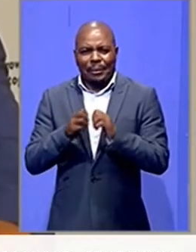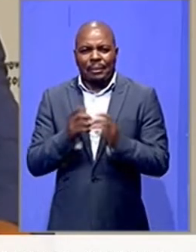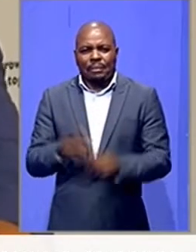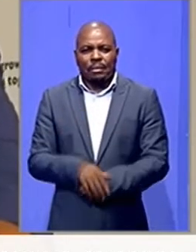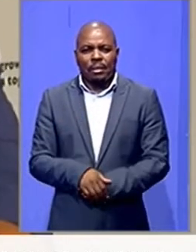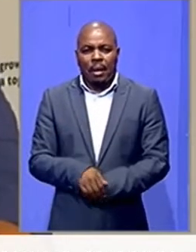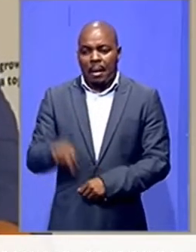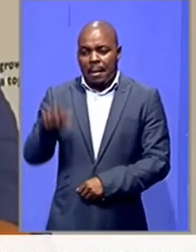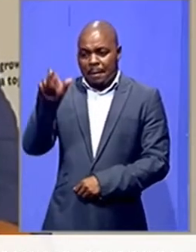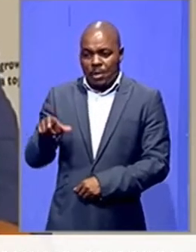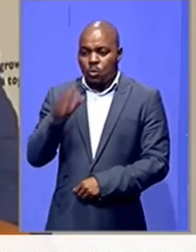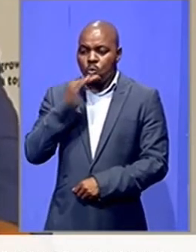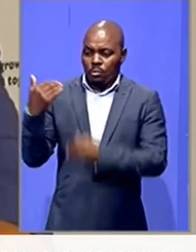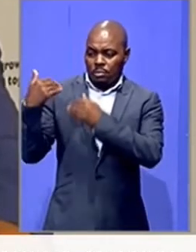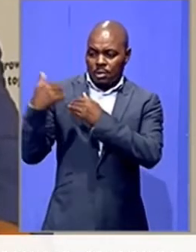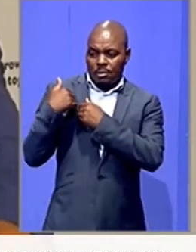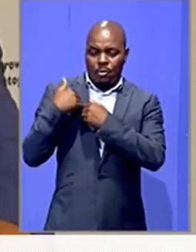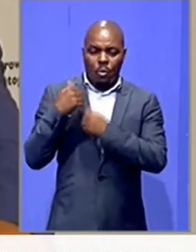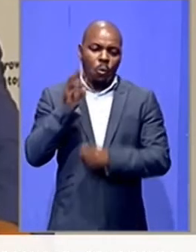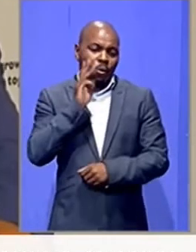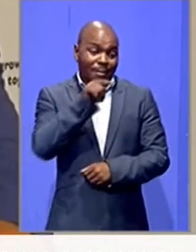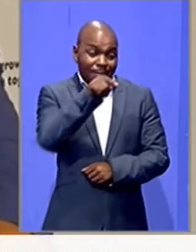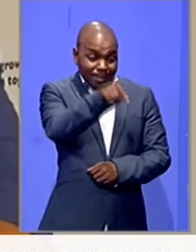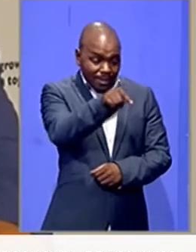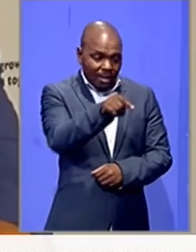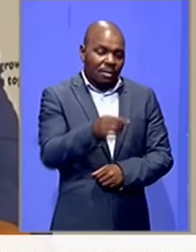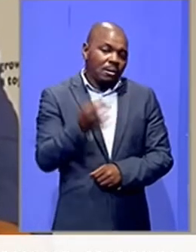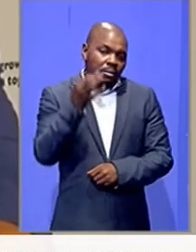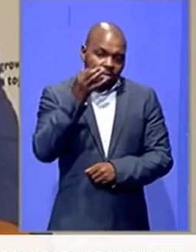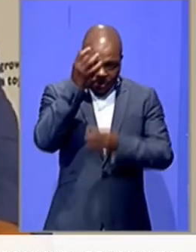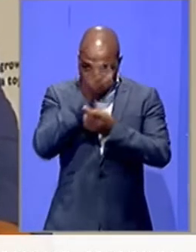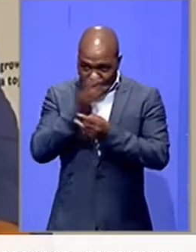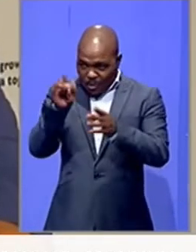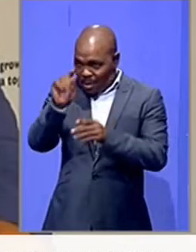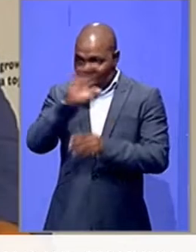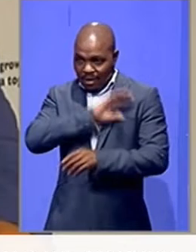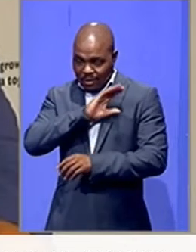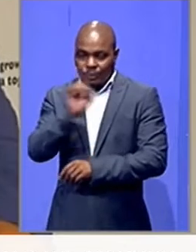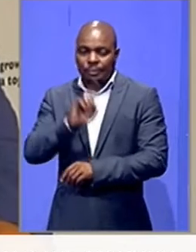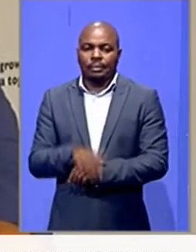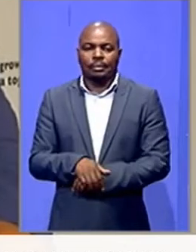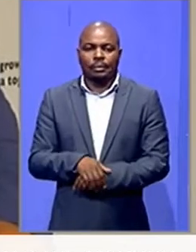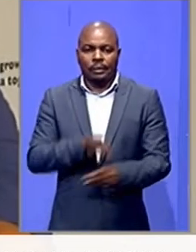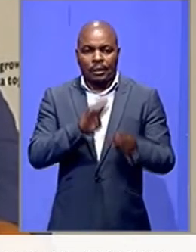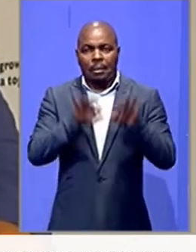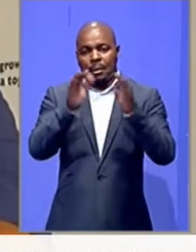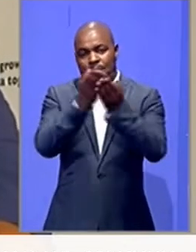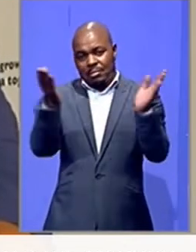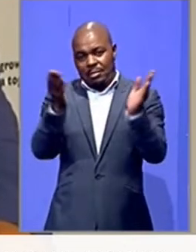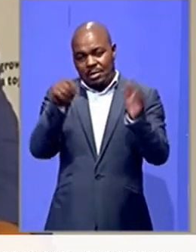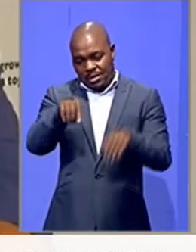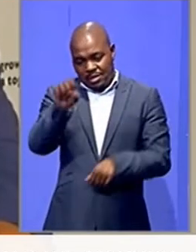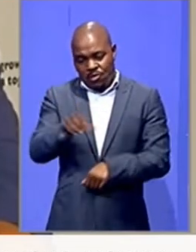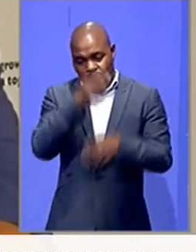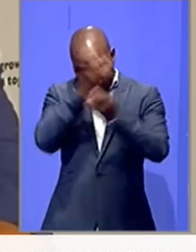an authority on water say to the consumers and the public and citizens of the